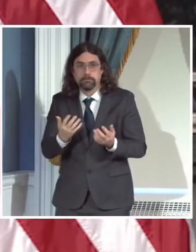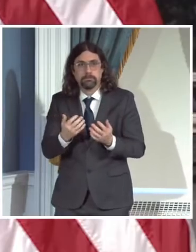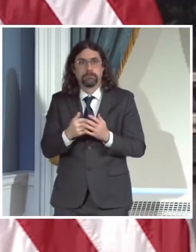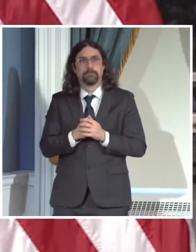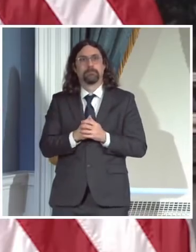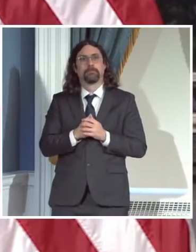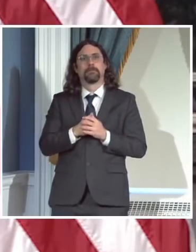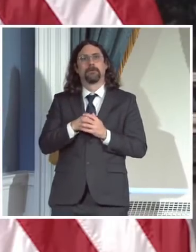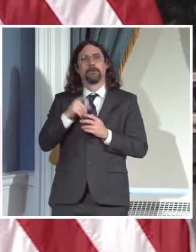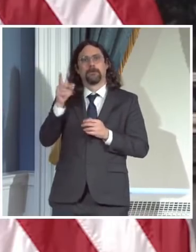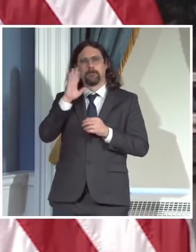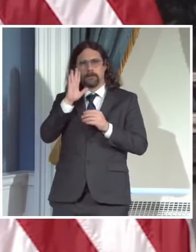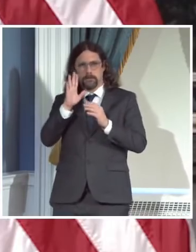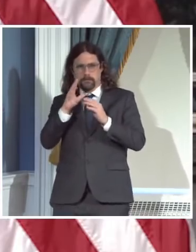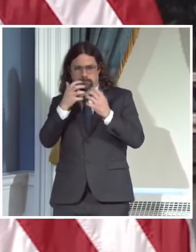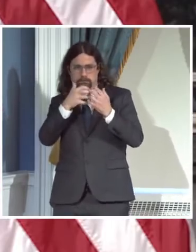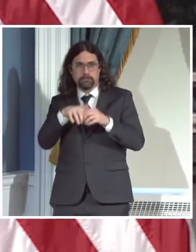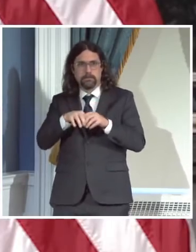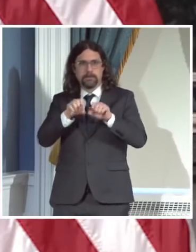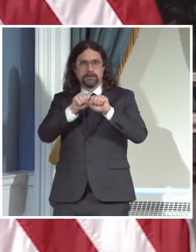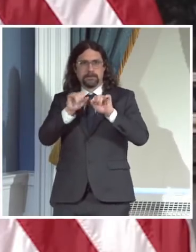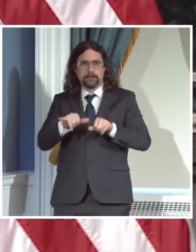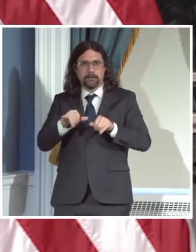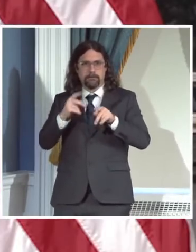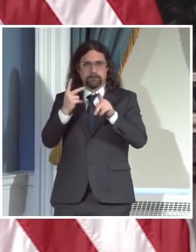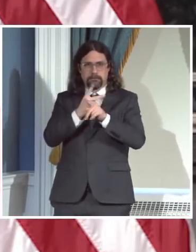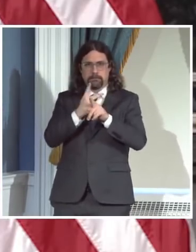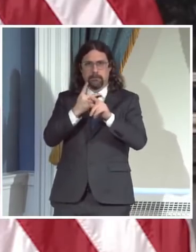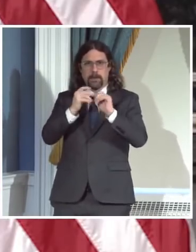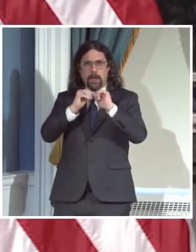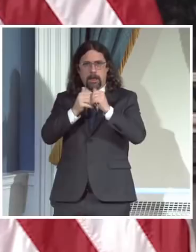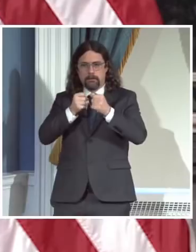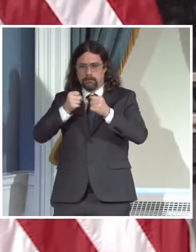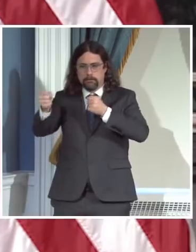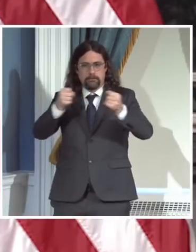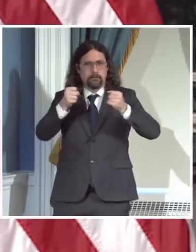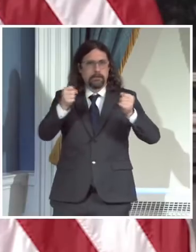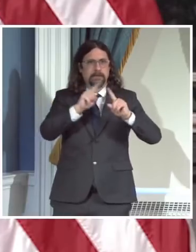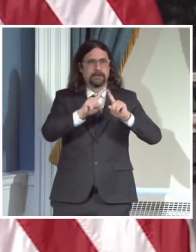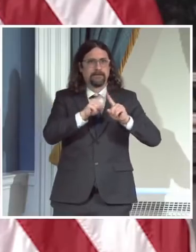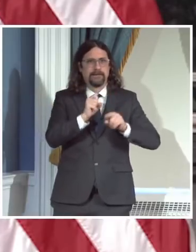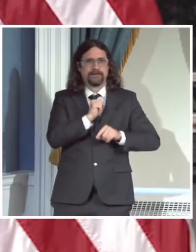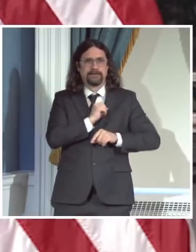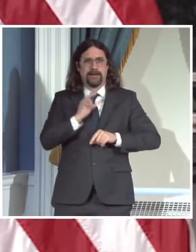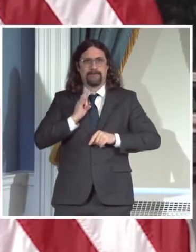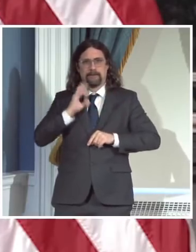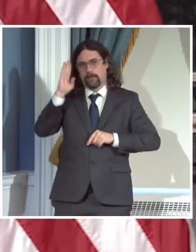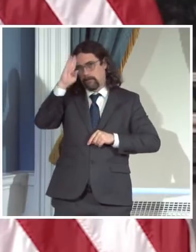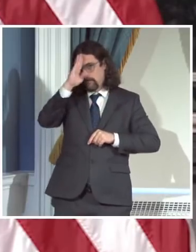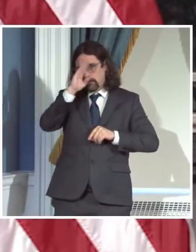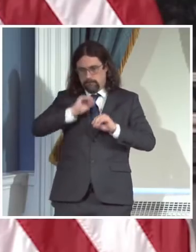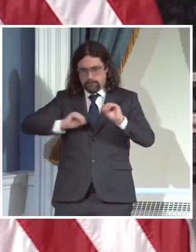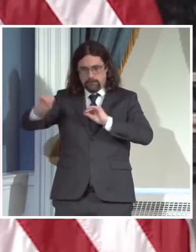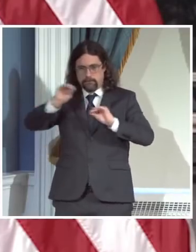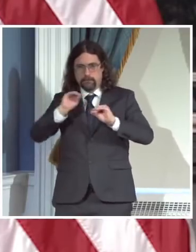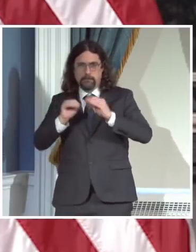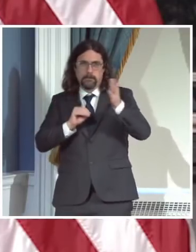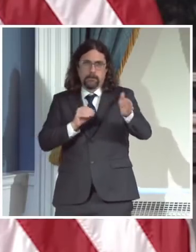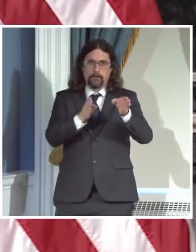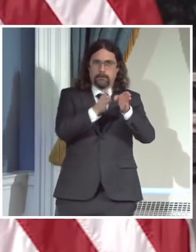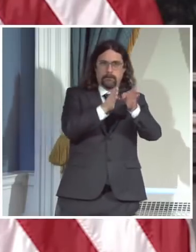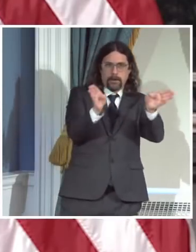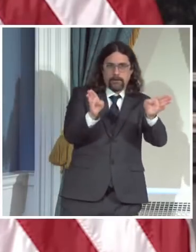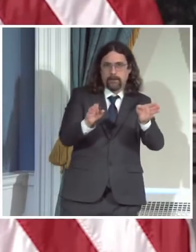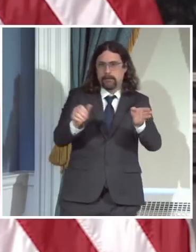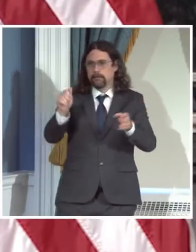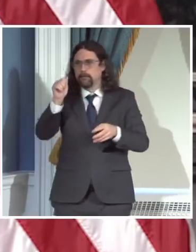that this supply chain is seamless and constant and focused, that the supply usage is just the way it should be. And any